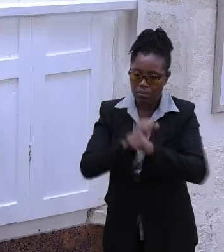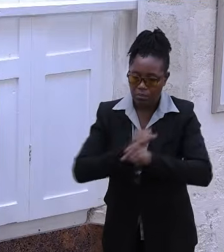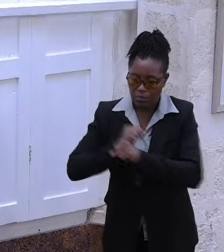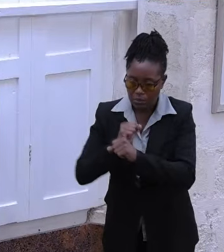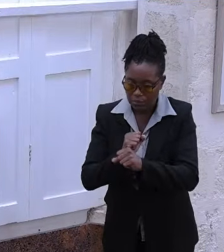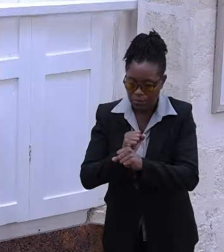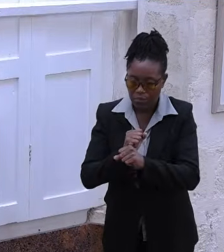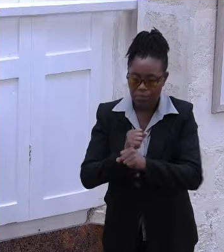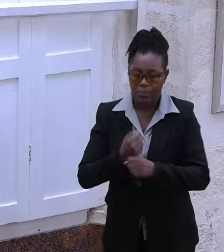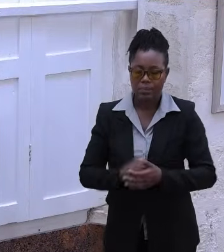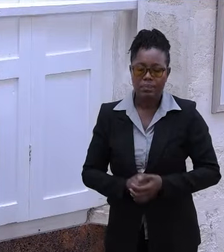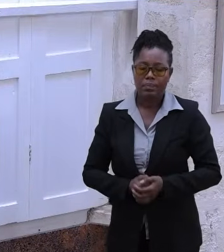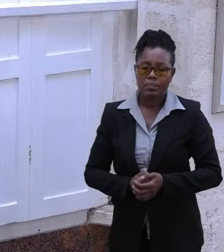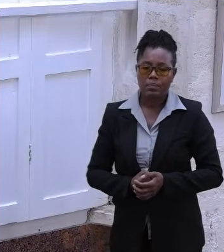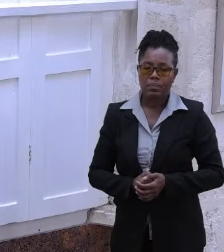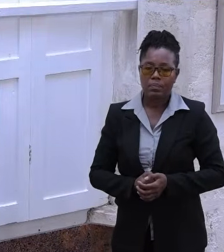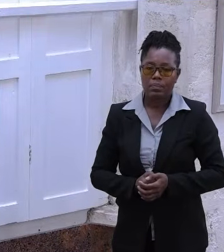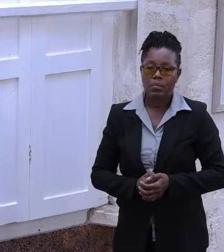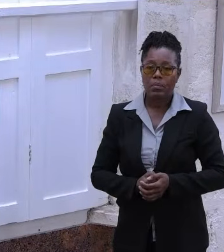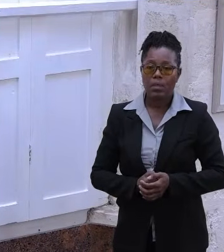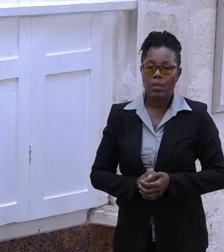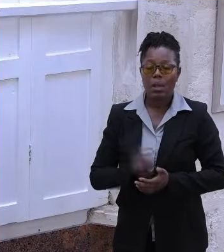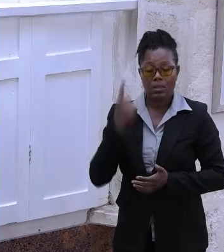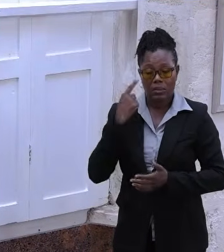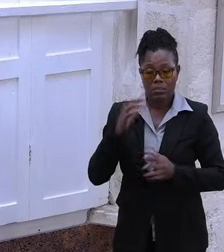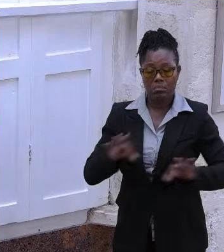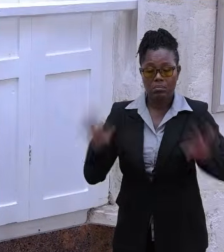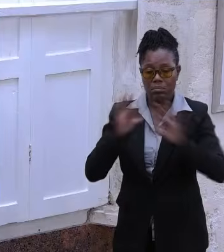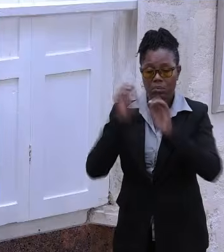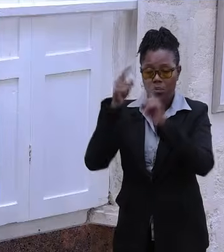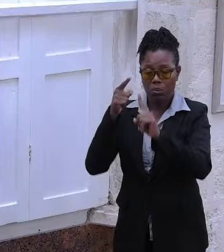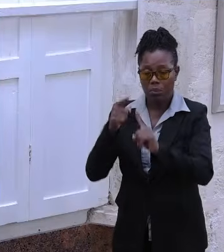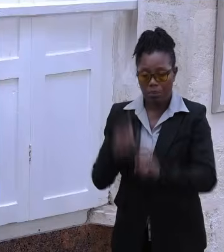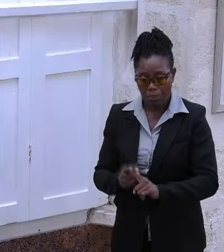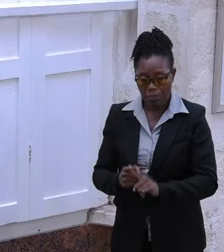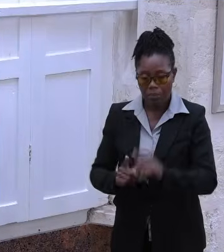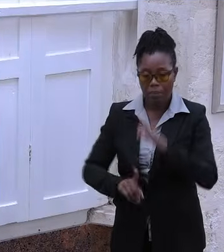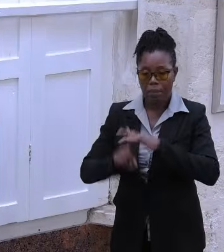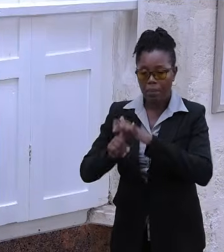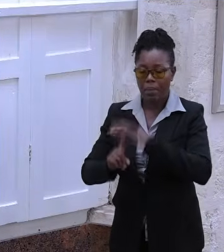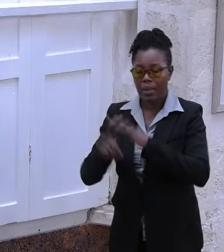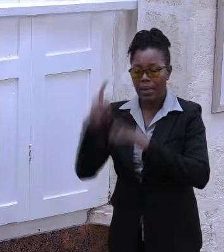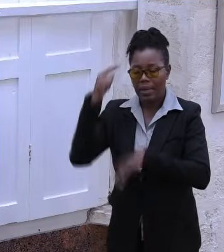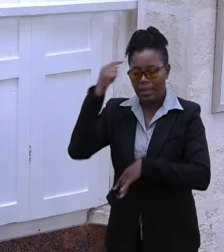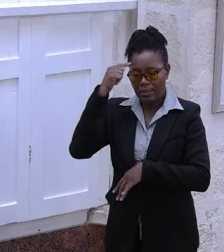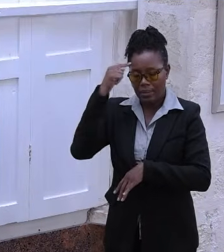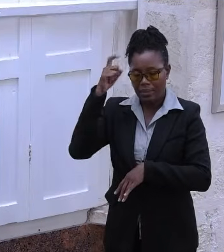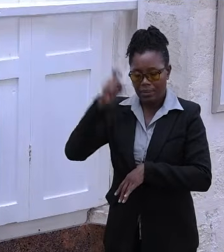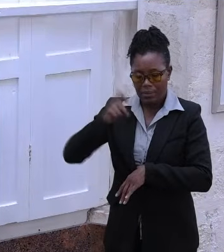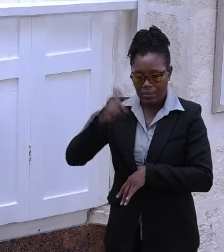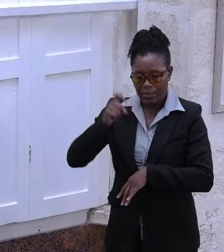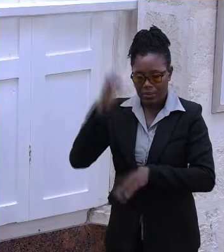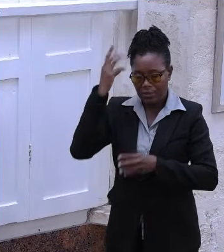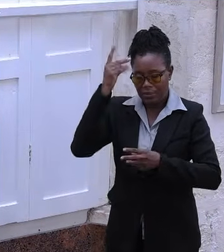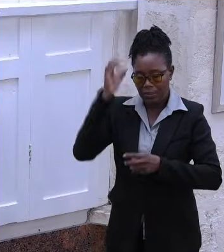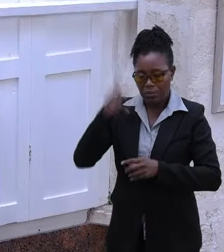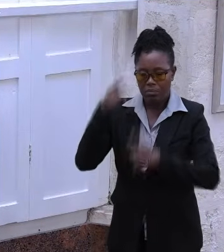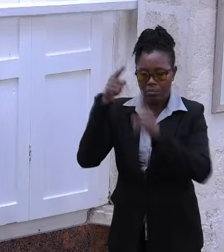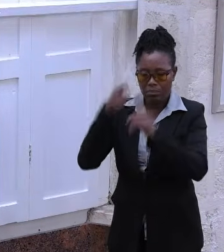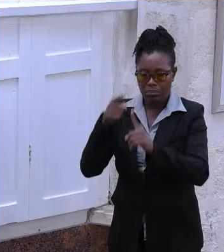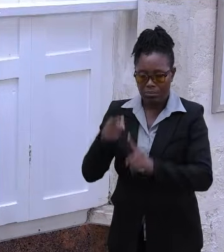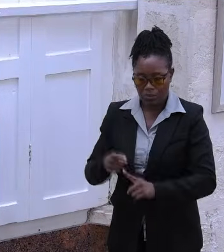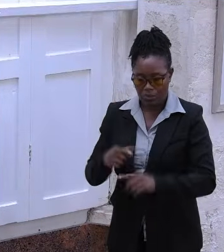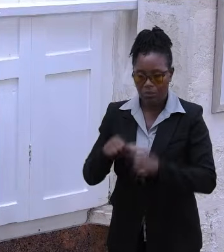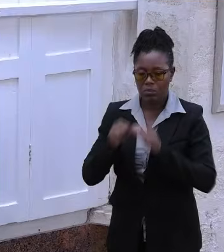travel, etc. So I think there are valid points that come up, and I think that we need to consider those points as we go